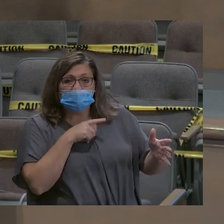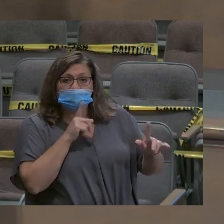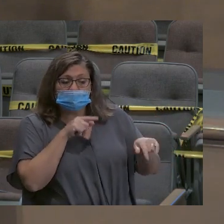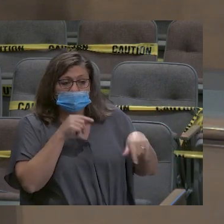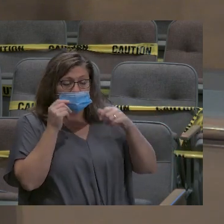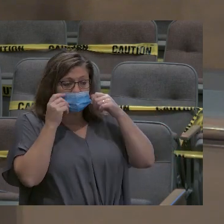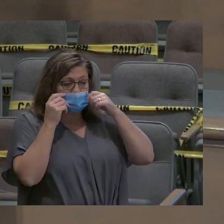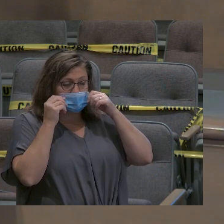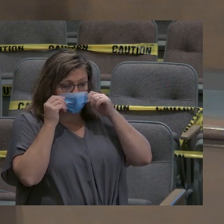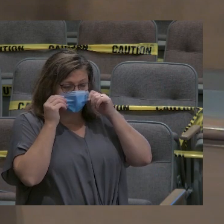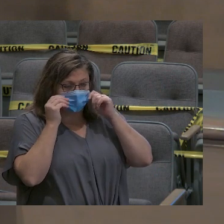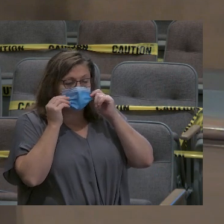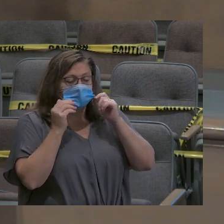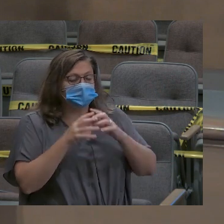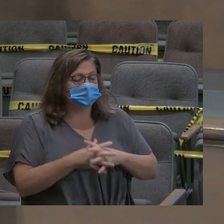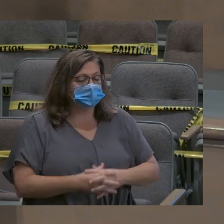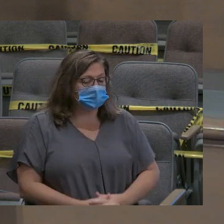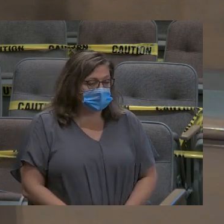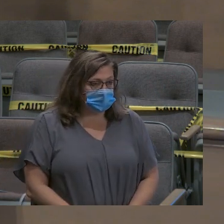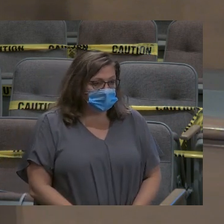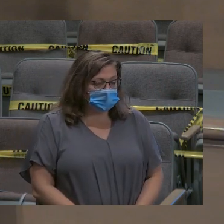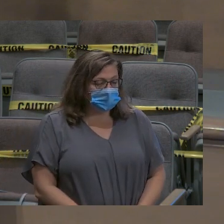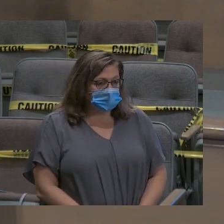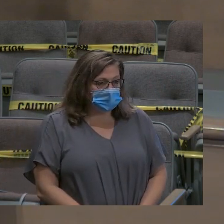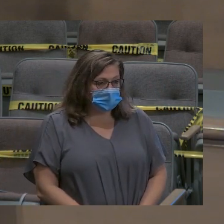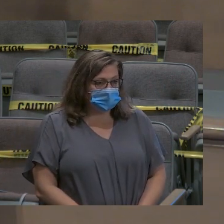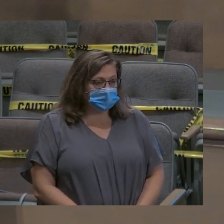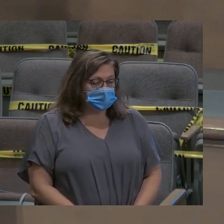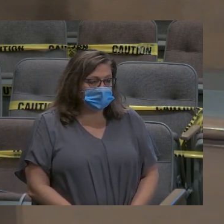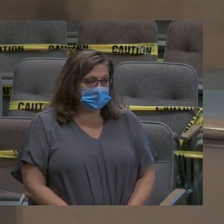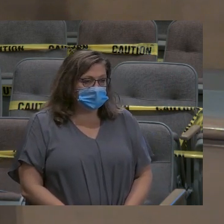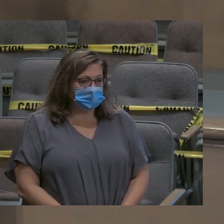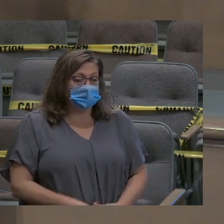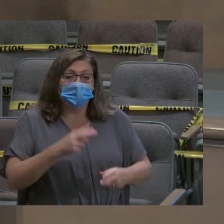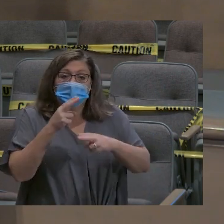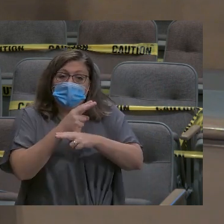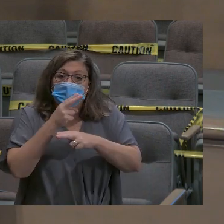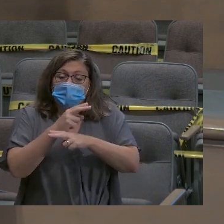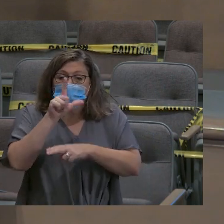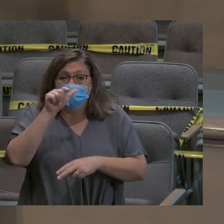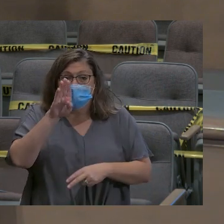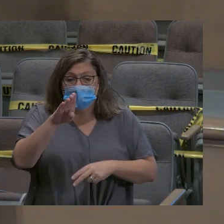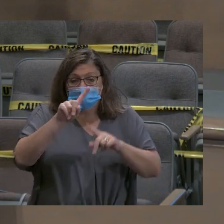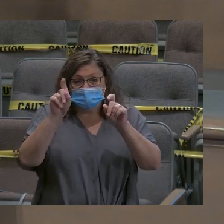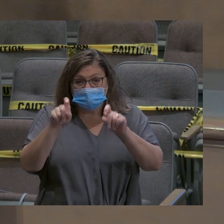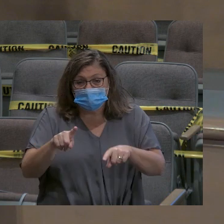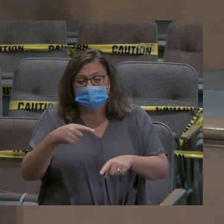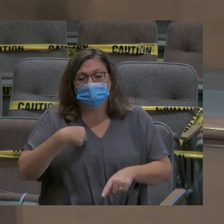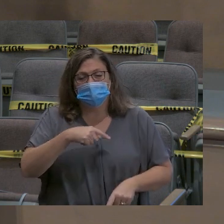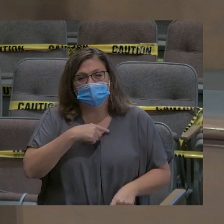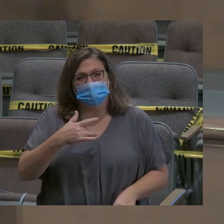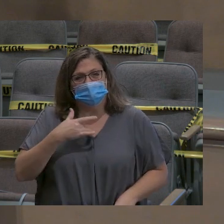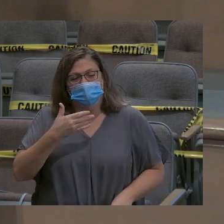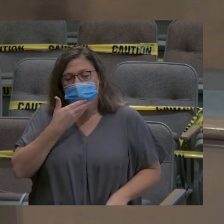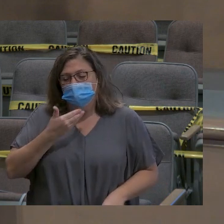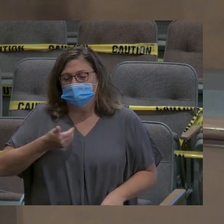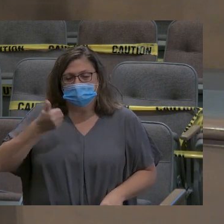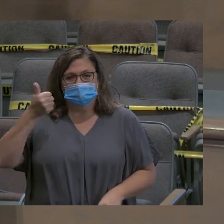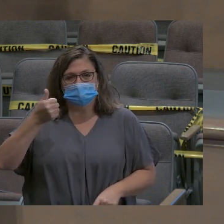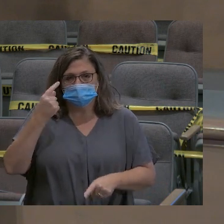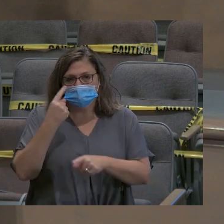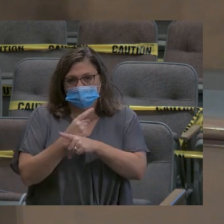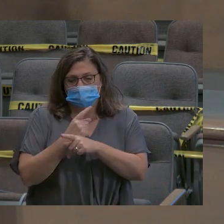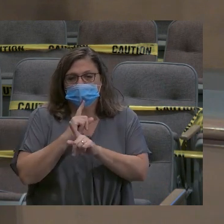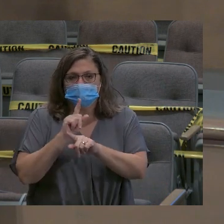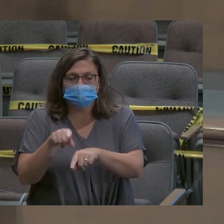a standard PCR test, we believe, is the best accuracy. And as far as the